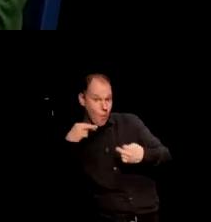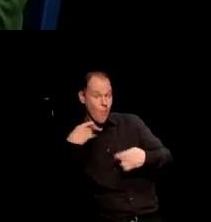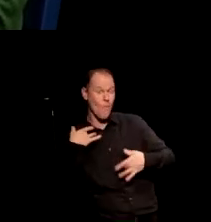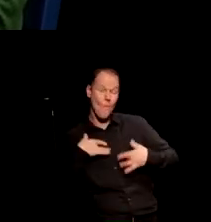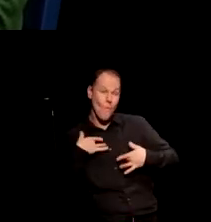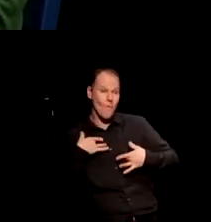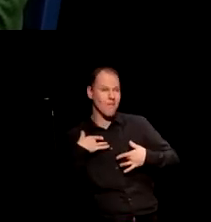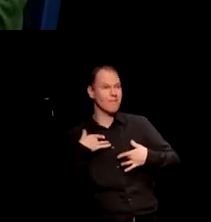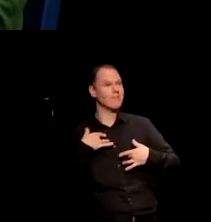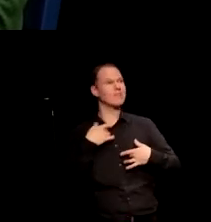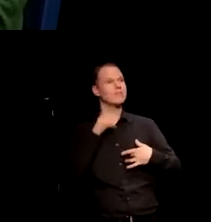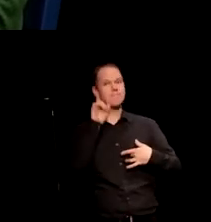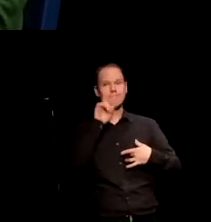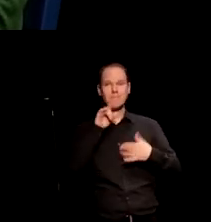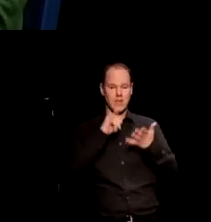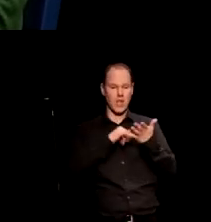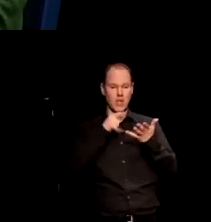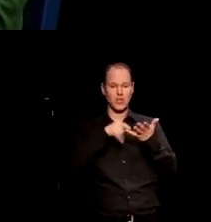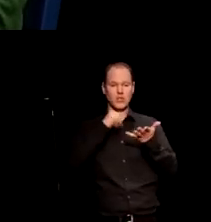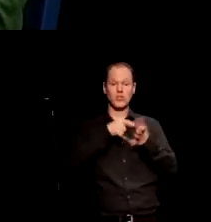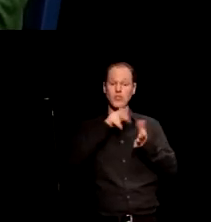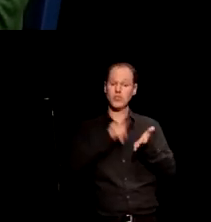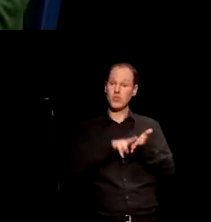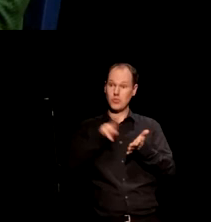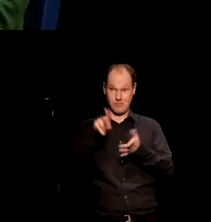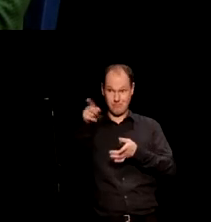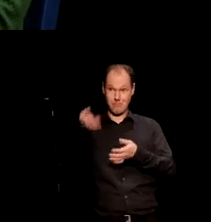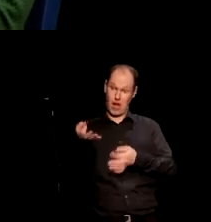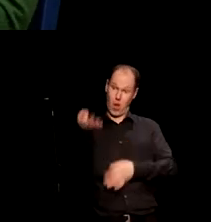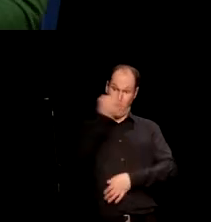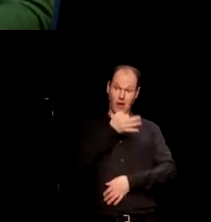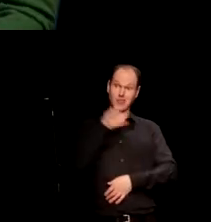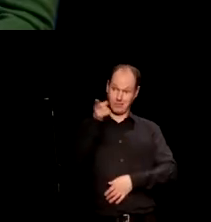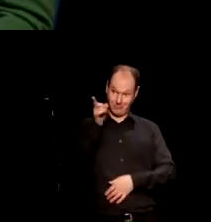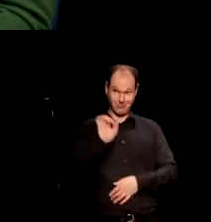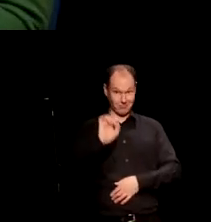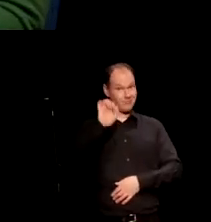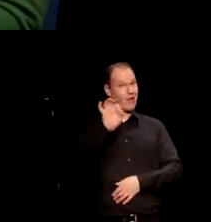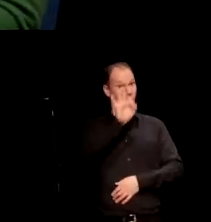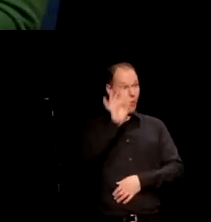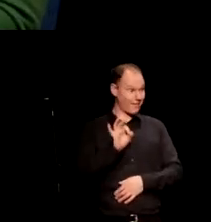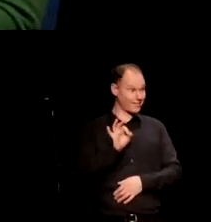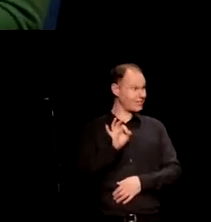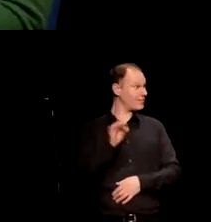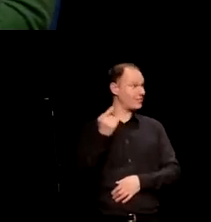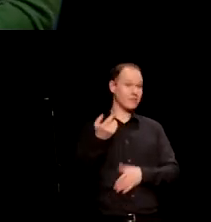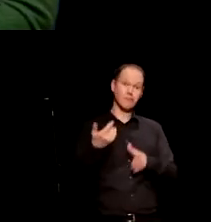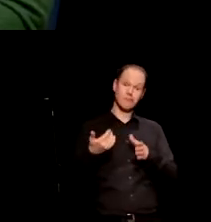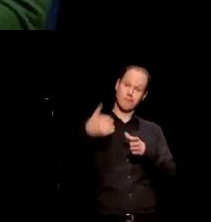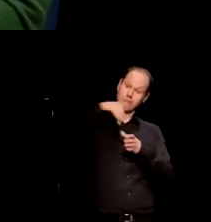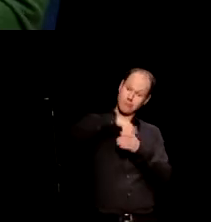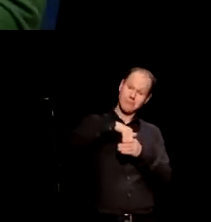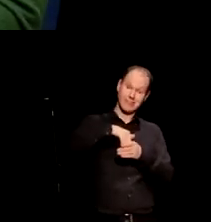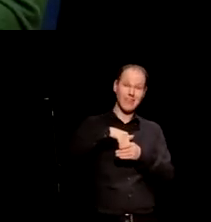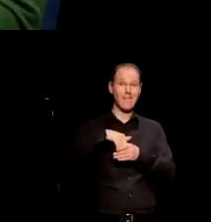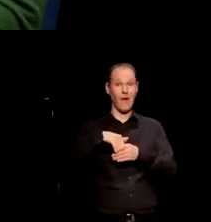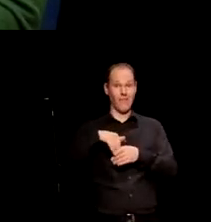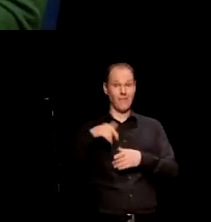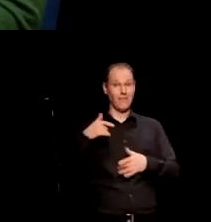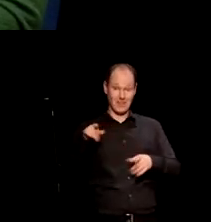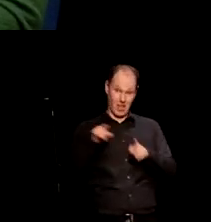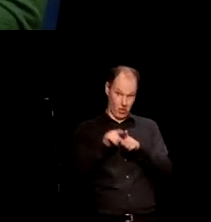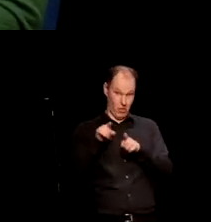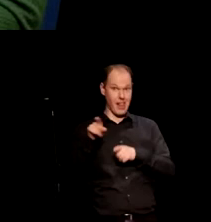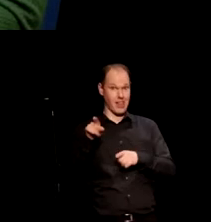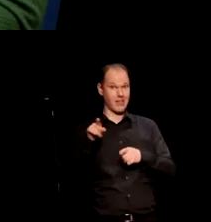journey. Susan Croft has just shared a question, and she's been part of this journey of archiving and taking care